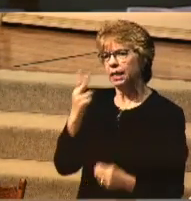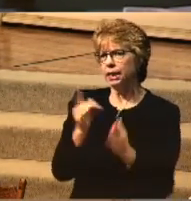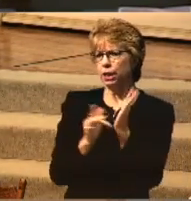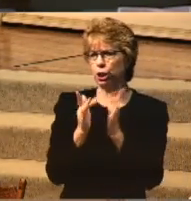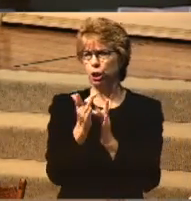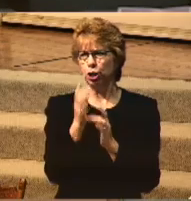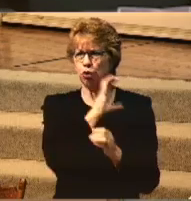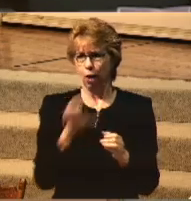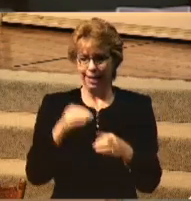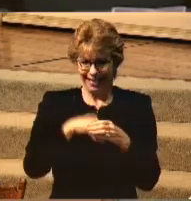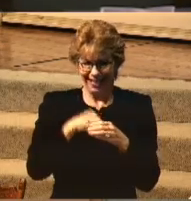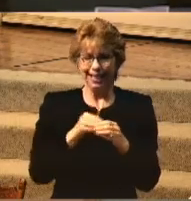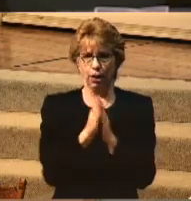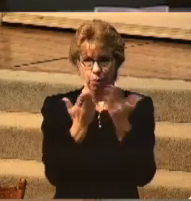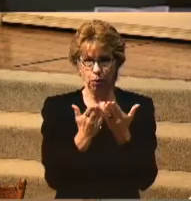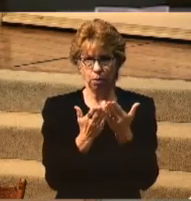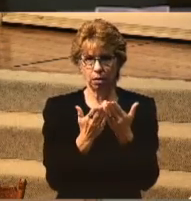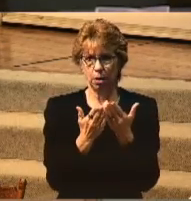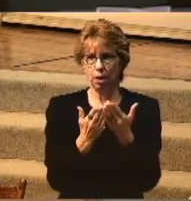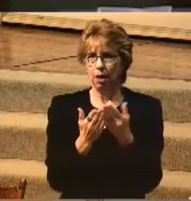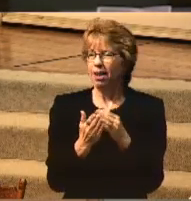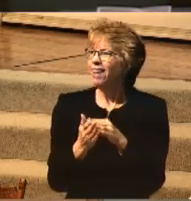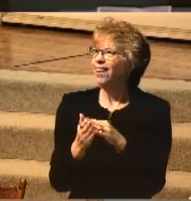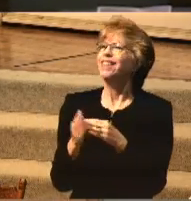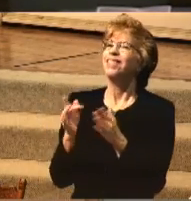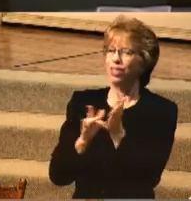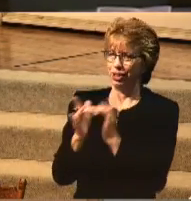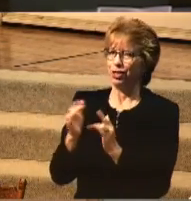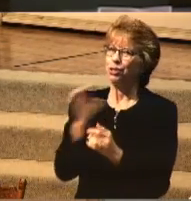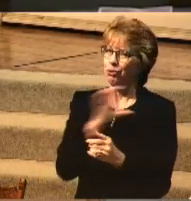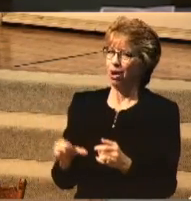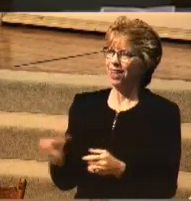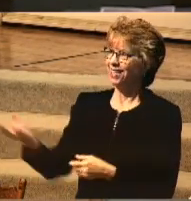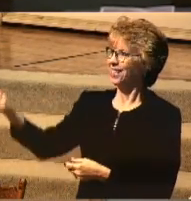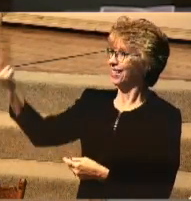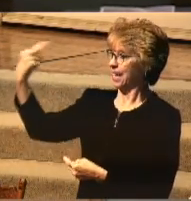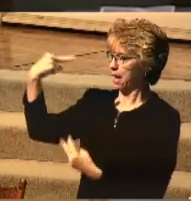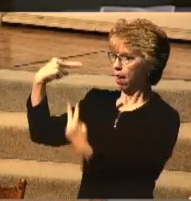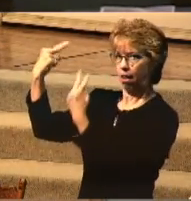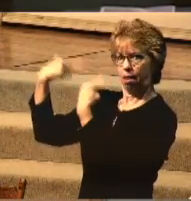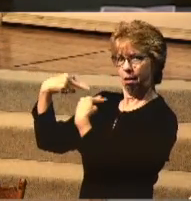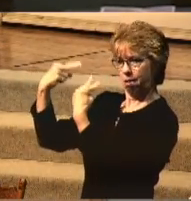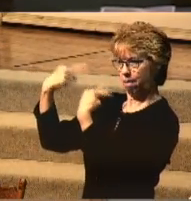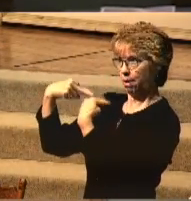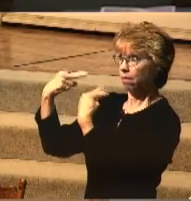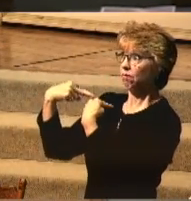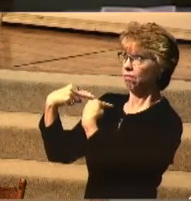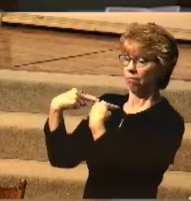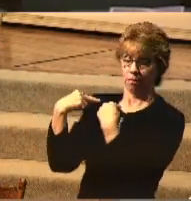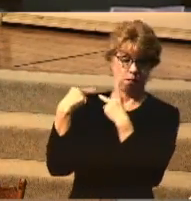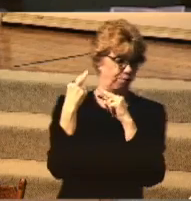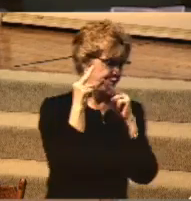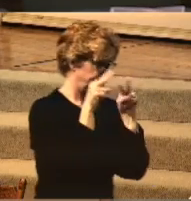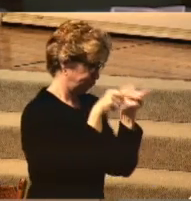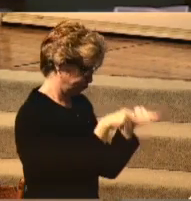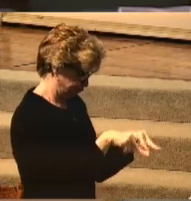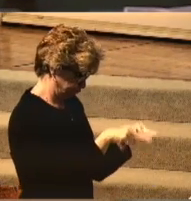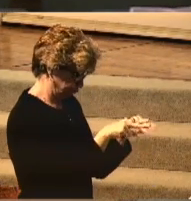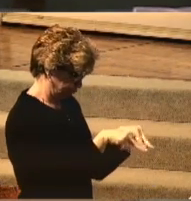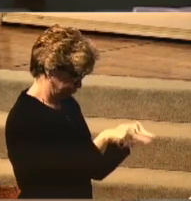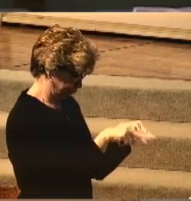book. Jesus Christ sees me. It's kind of like looking into a mirror. The Bible says in 2